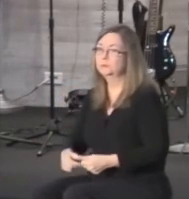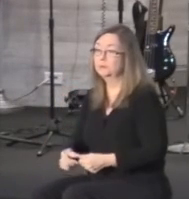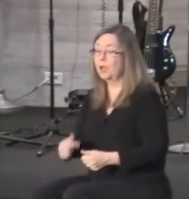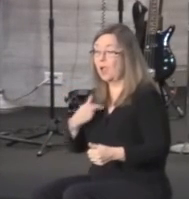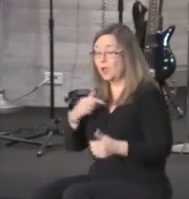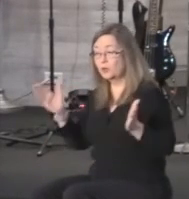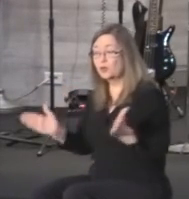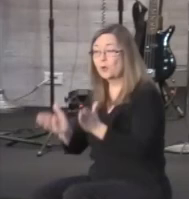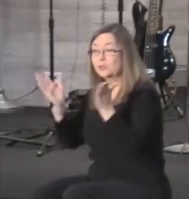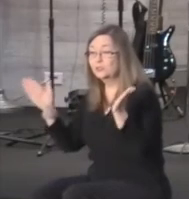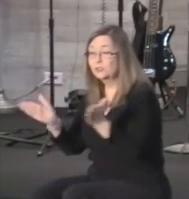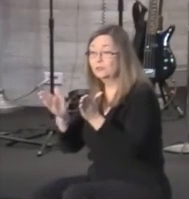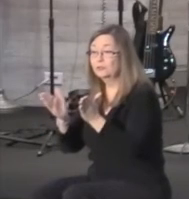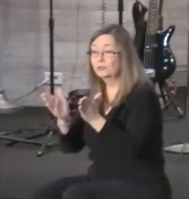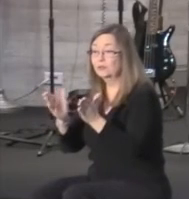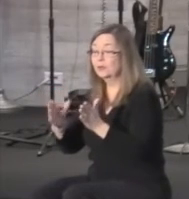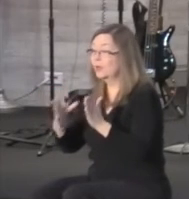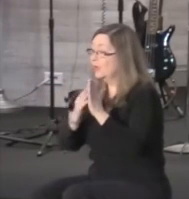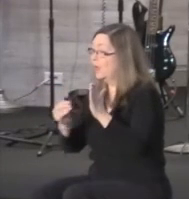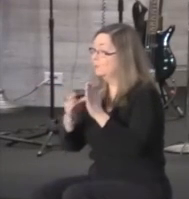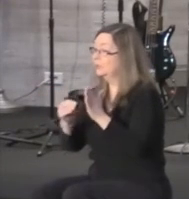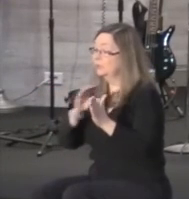I encourage you, model Christianity.